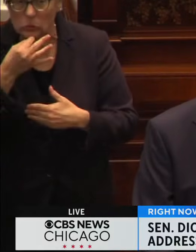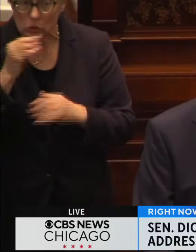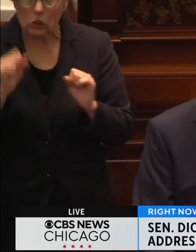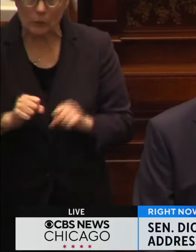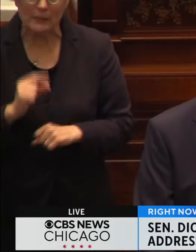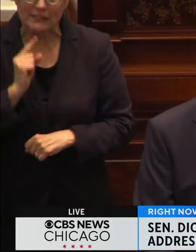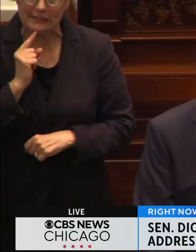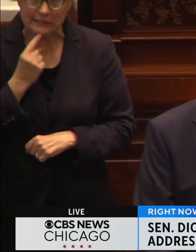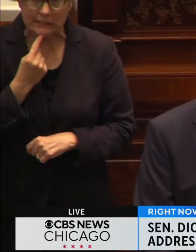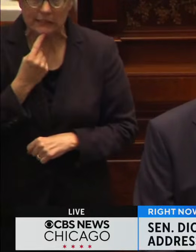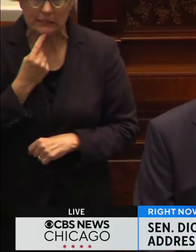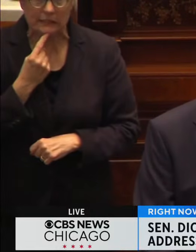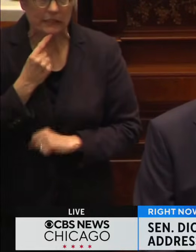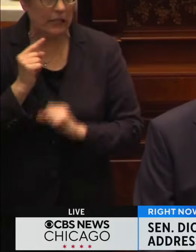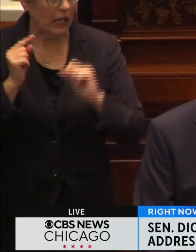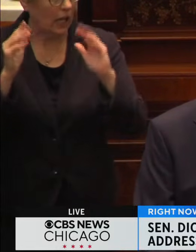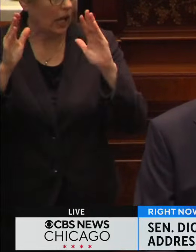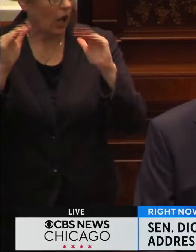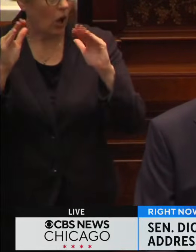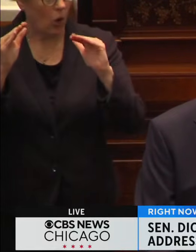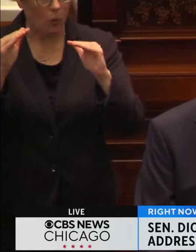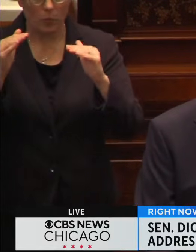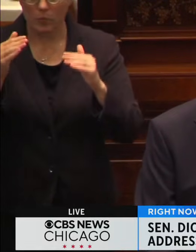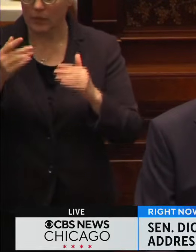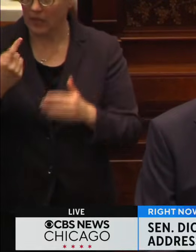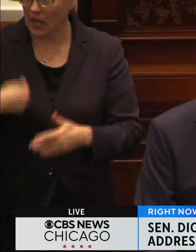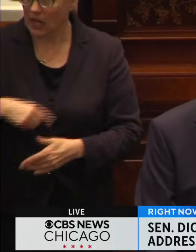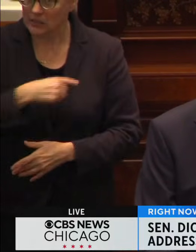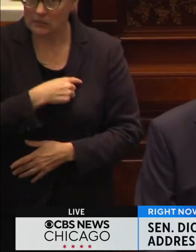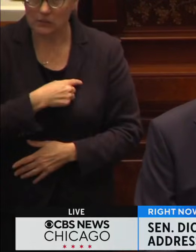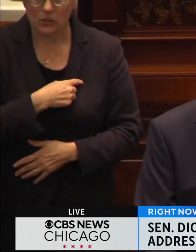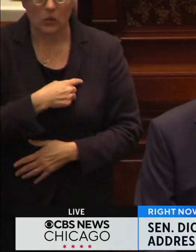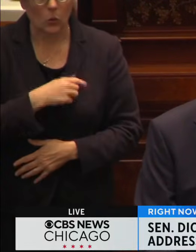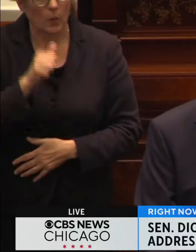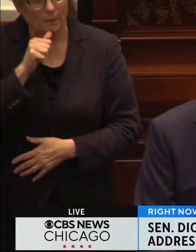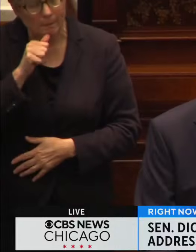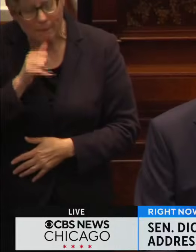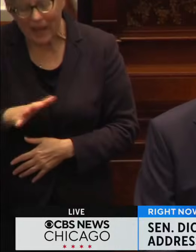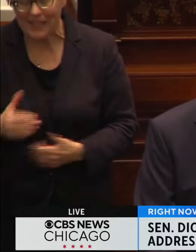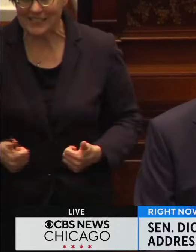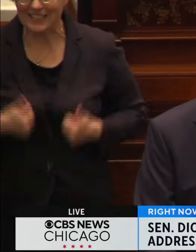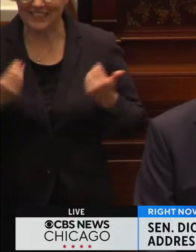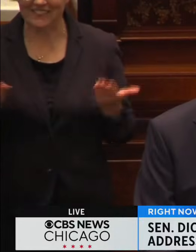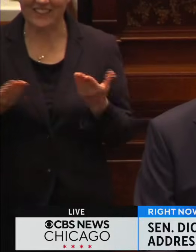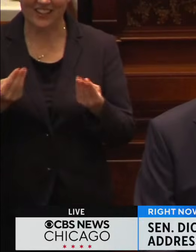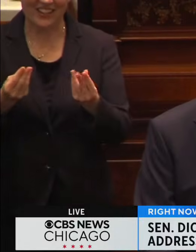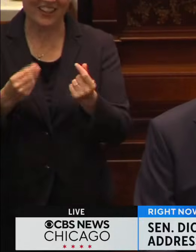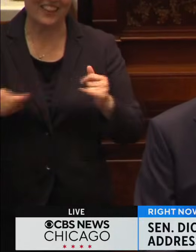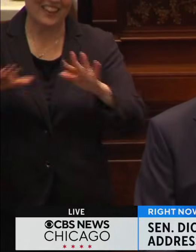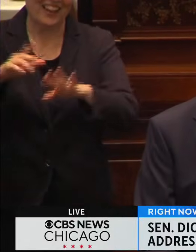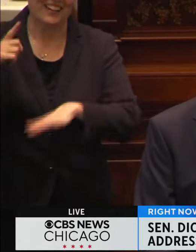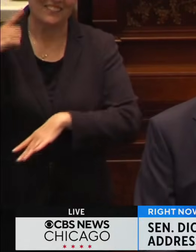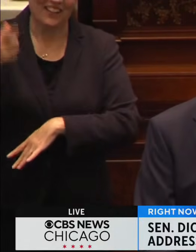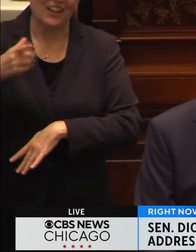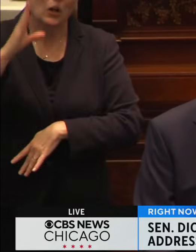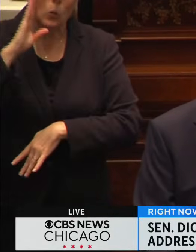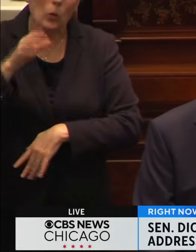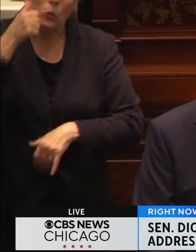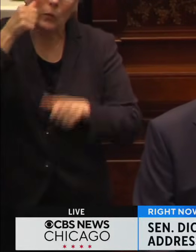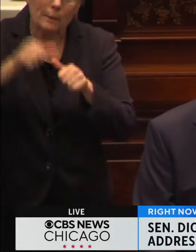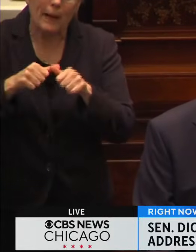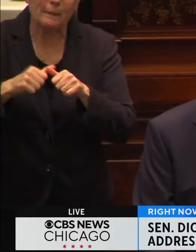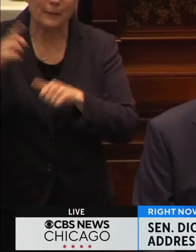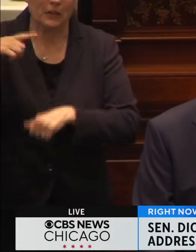I hope that those of us blessed to live in this land of Lincoln will remember his warnings in